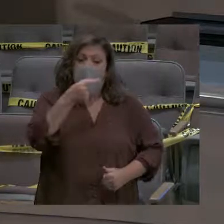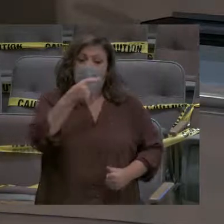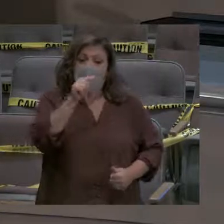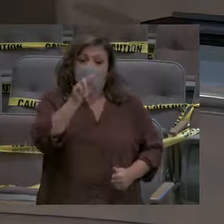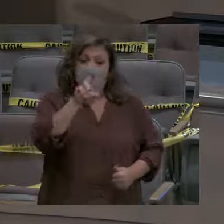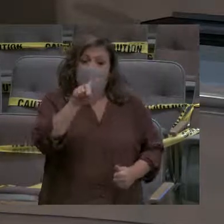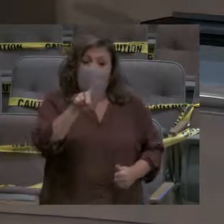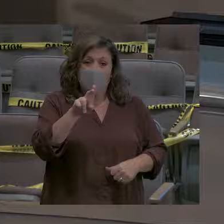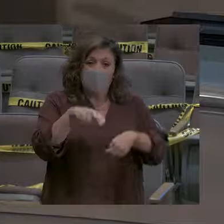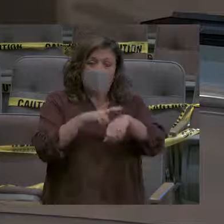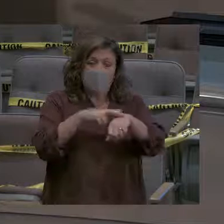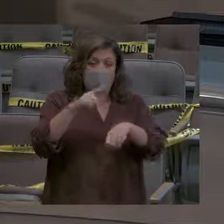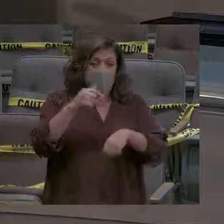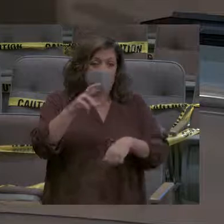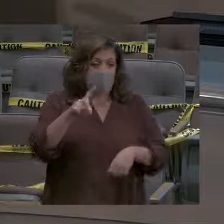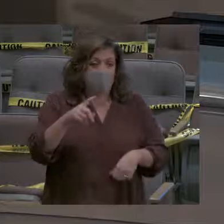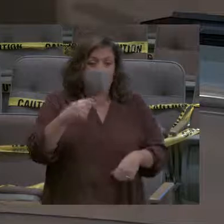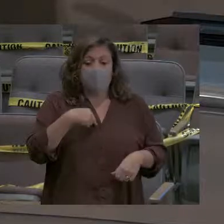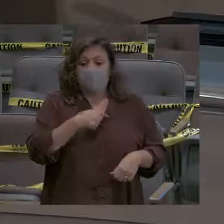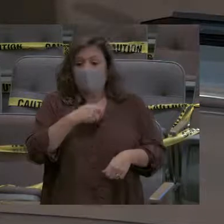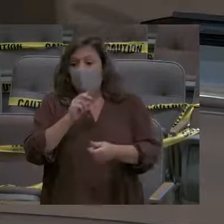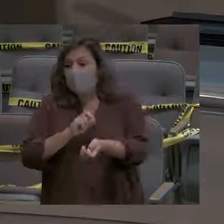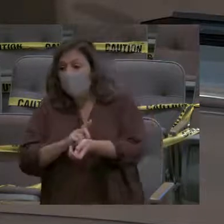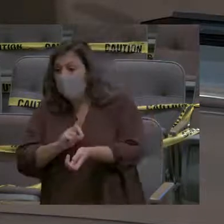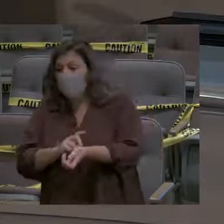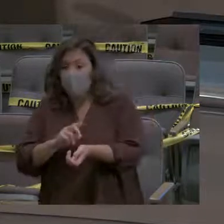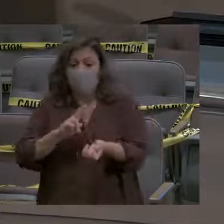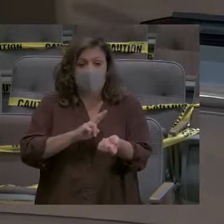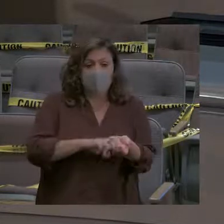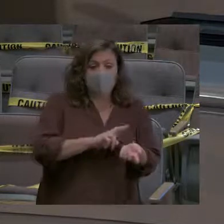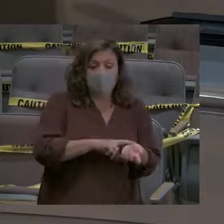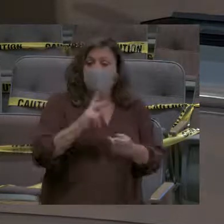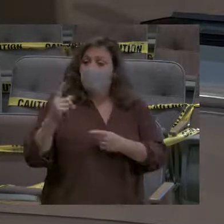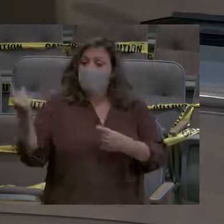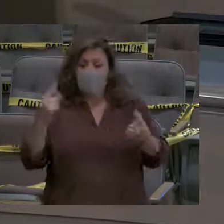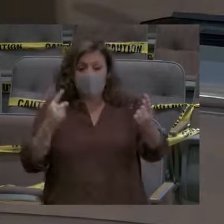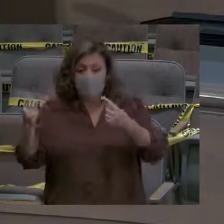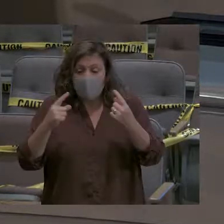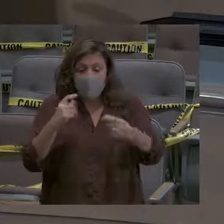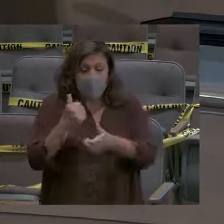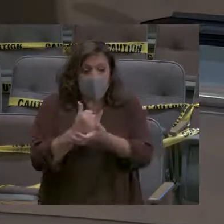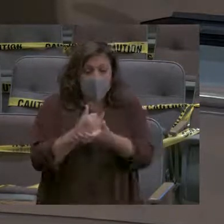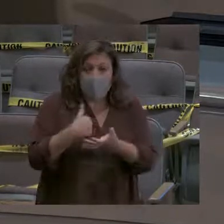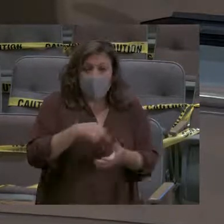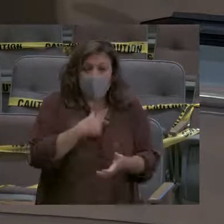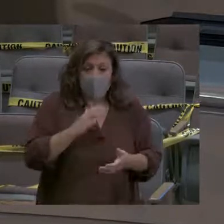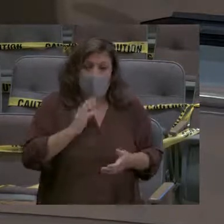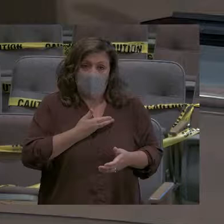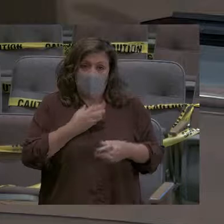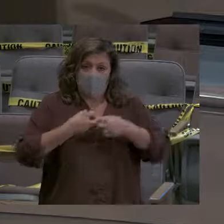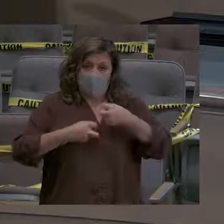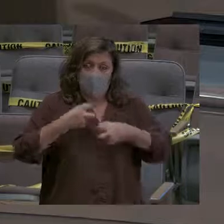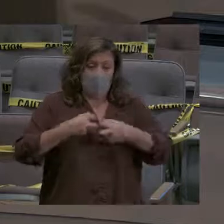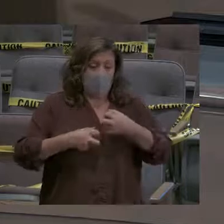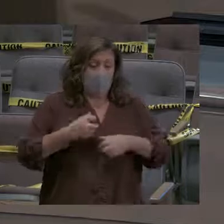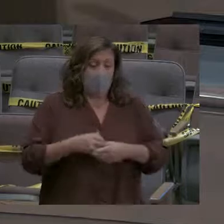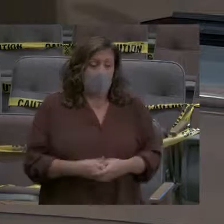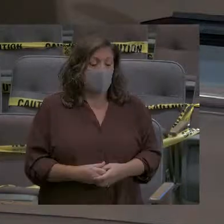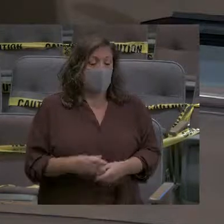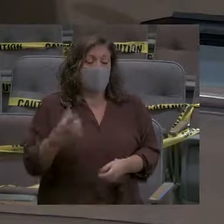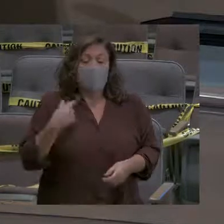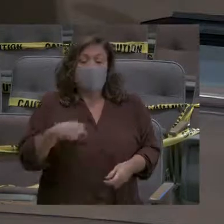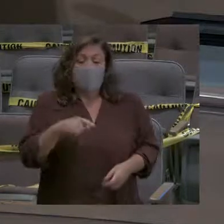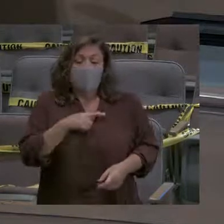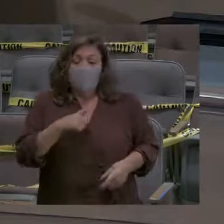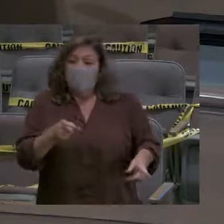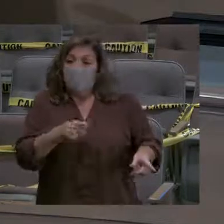get resources, to get doctors, physicians, nurses, people to come in and address the problems that we have. And we quickly and